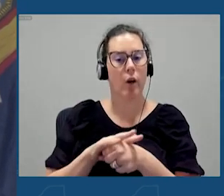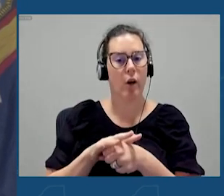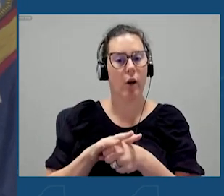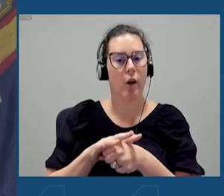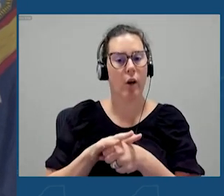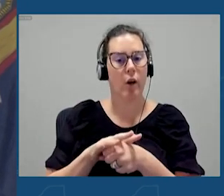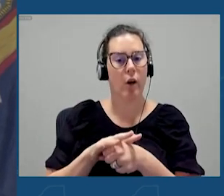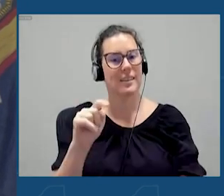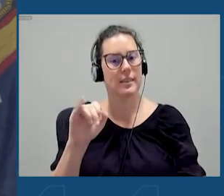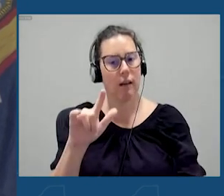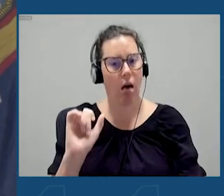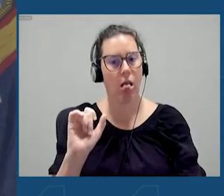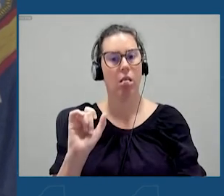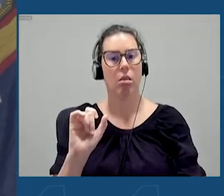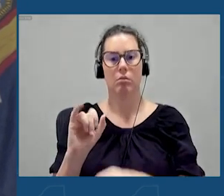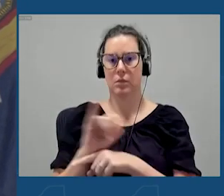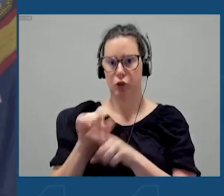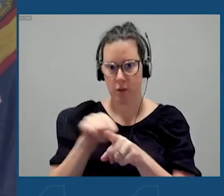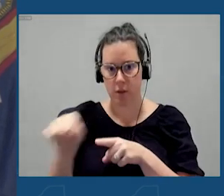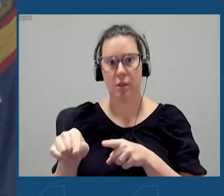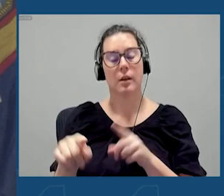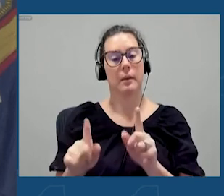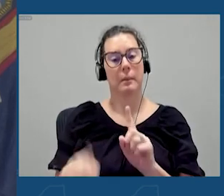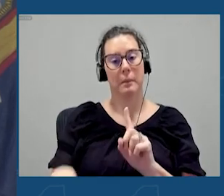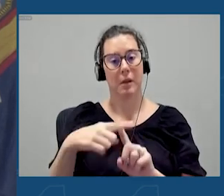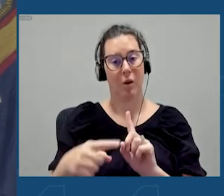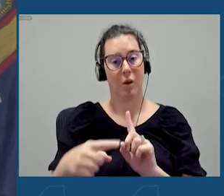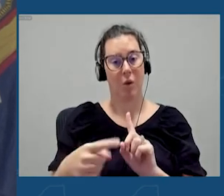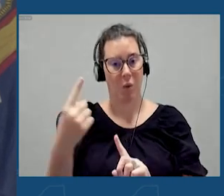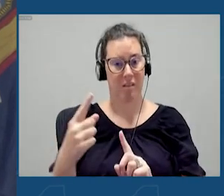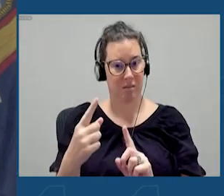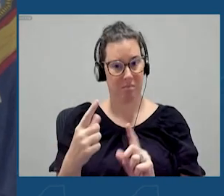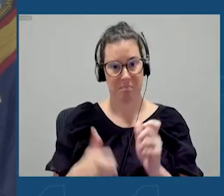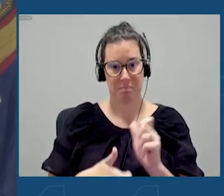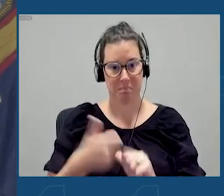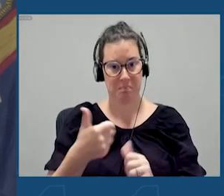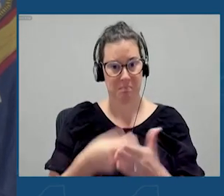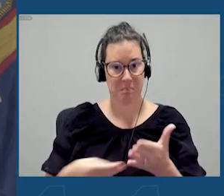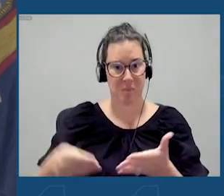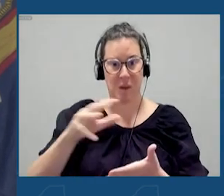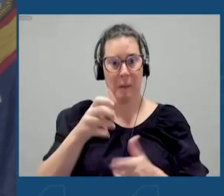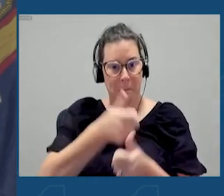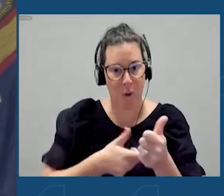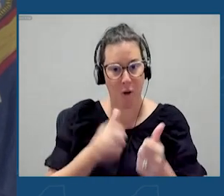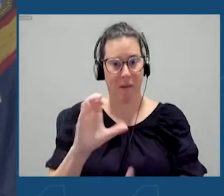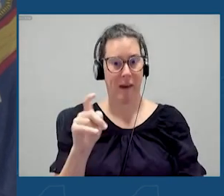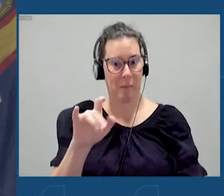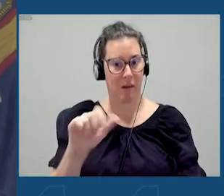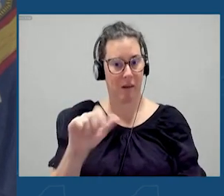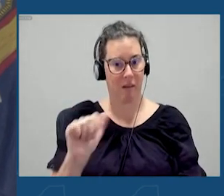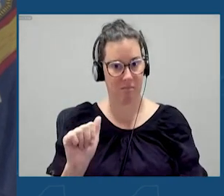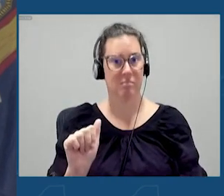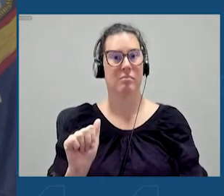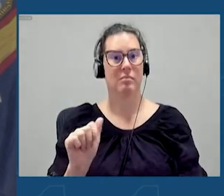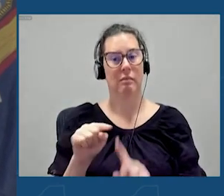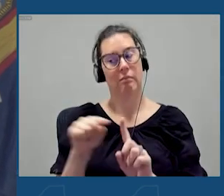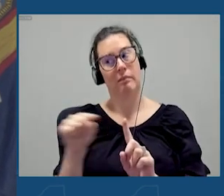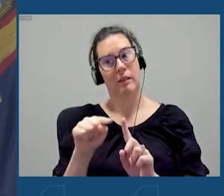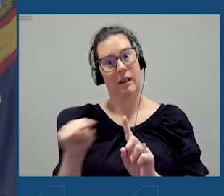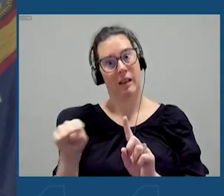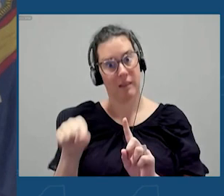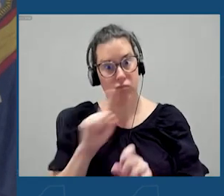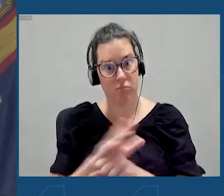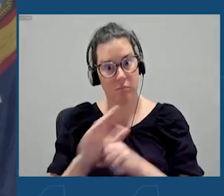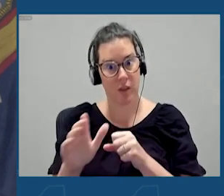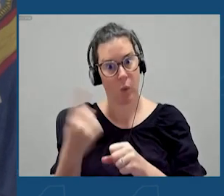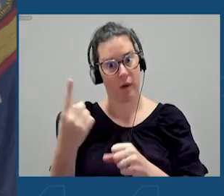time, one of the wealthiest per capitas in America. This city nearby was one of the wealthiest.